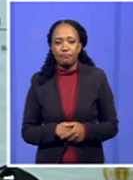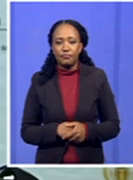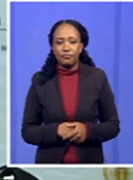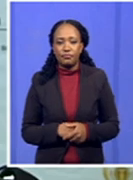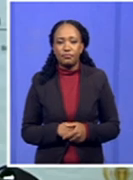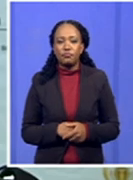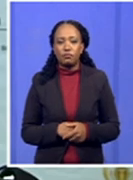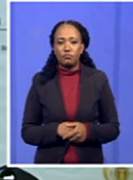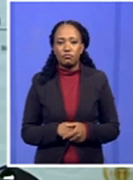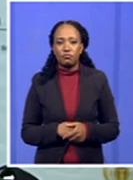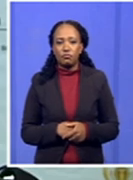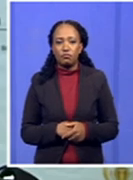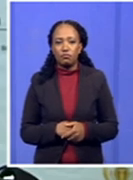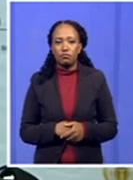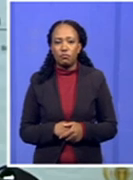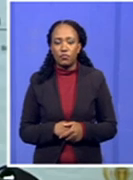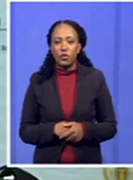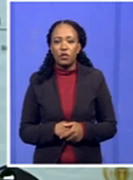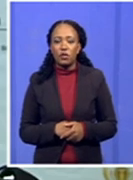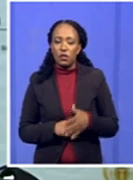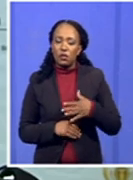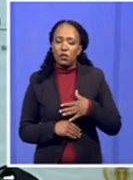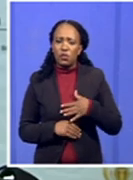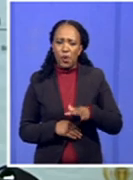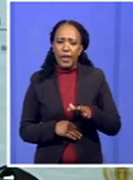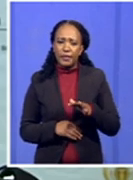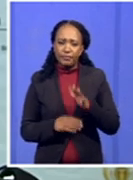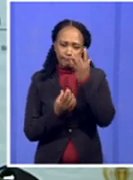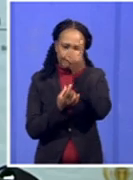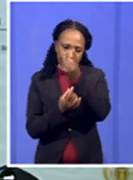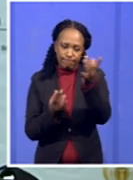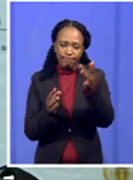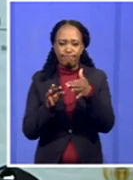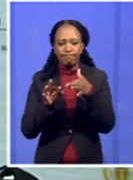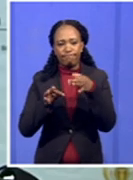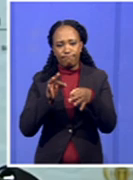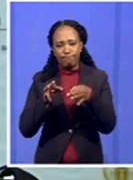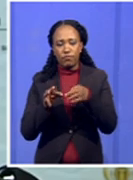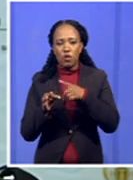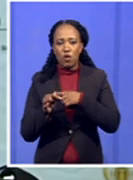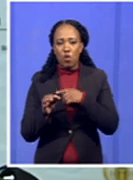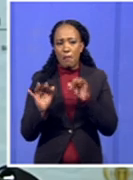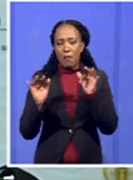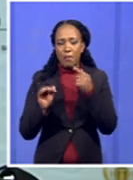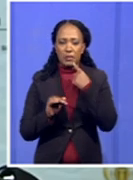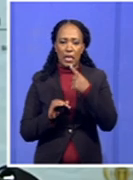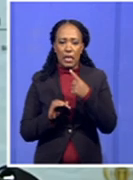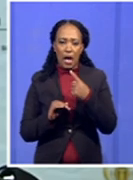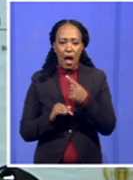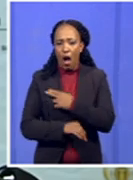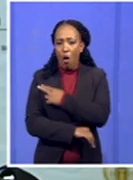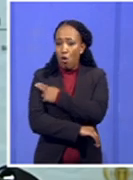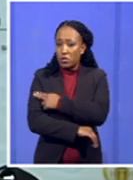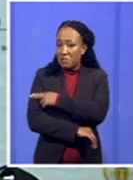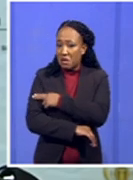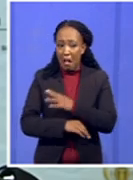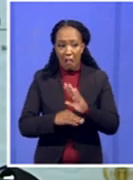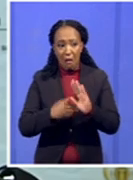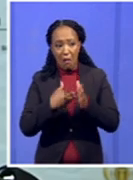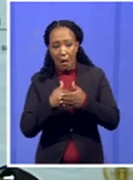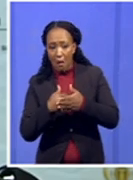we want to just, explain the fact that the notion that the hospital is not functional,